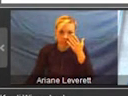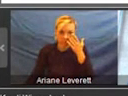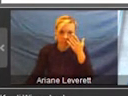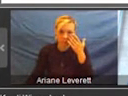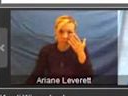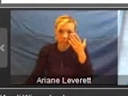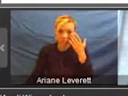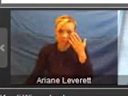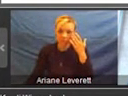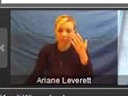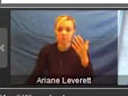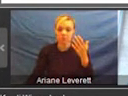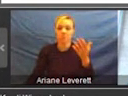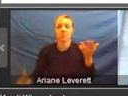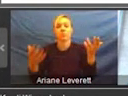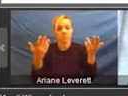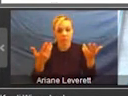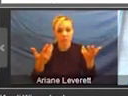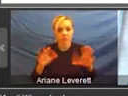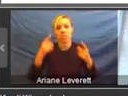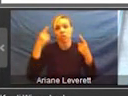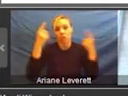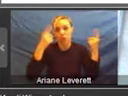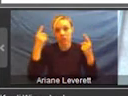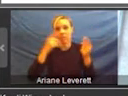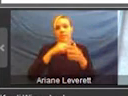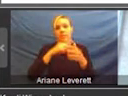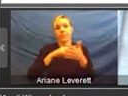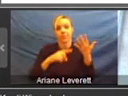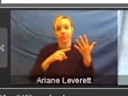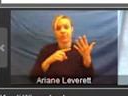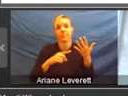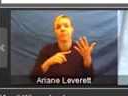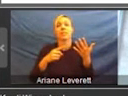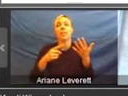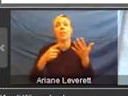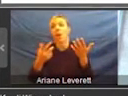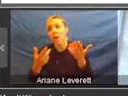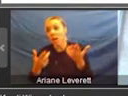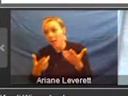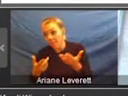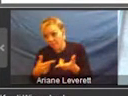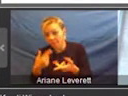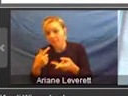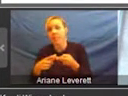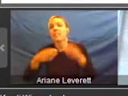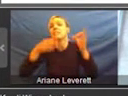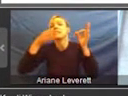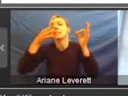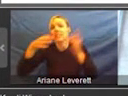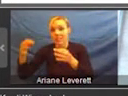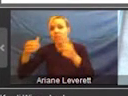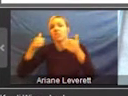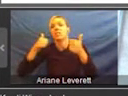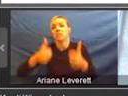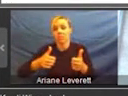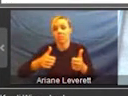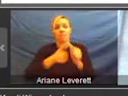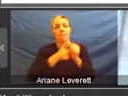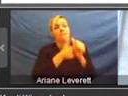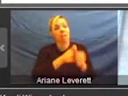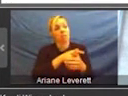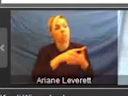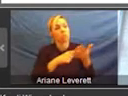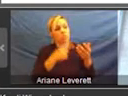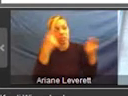once that is all considered and decisions are made based on that, then we look into